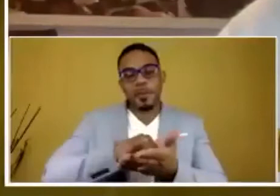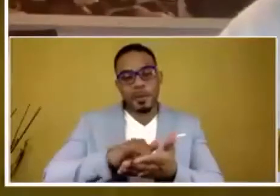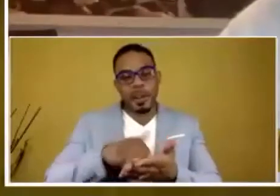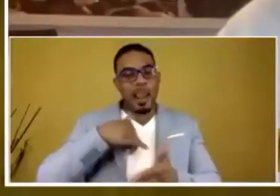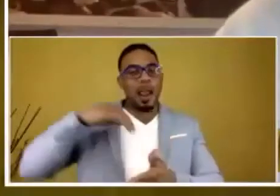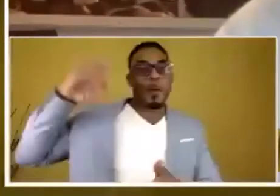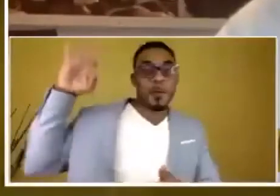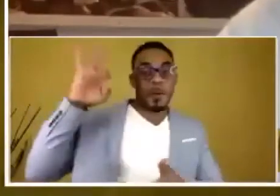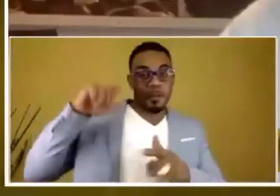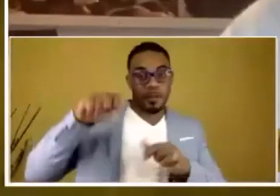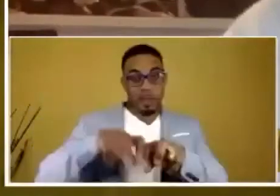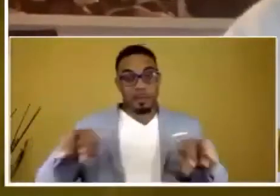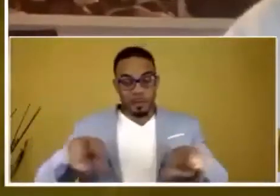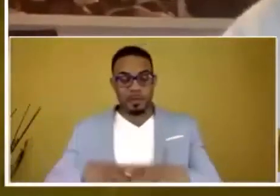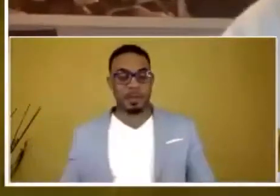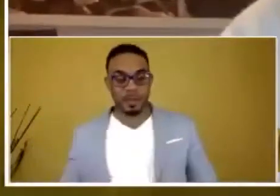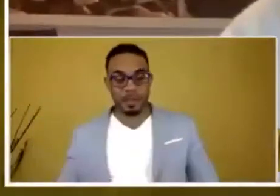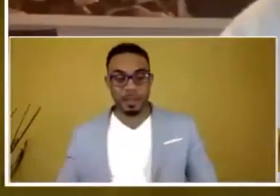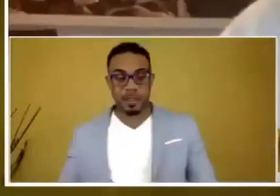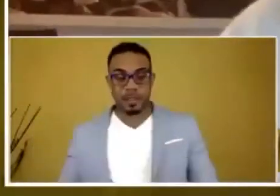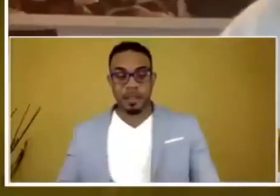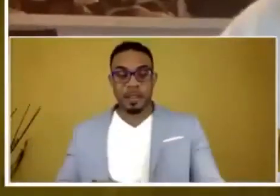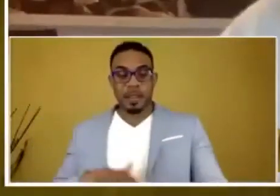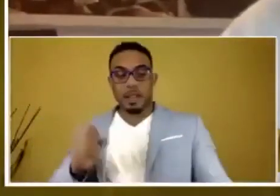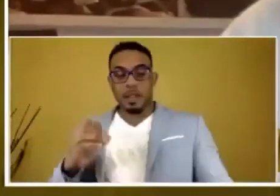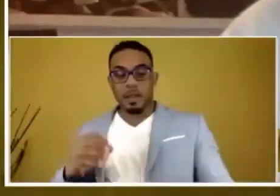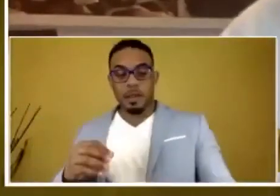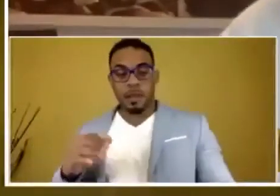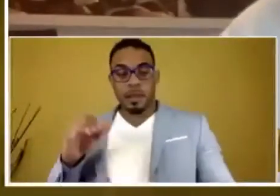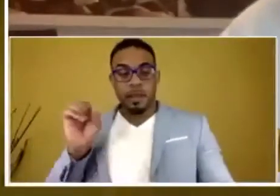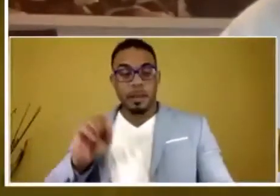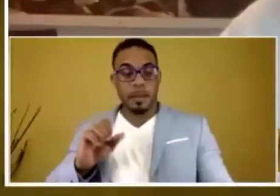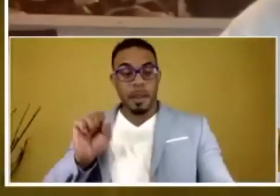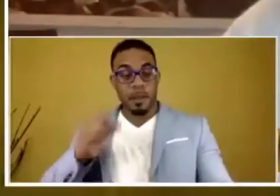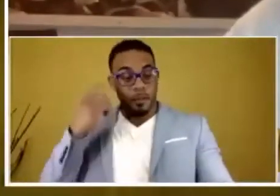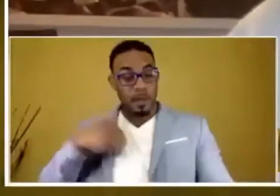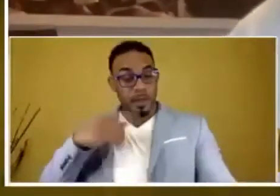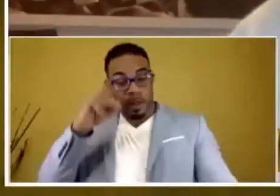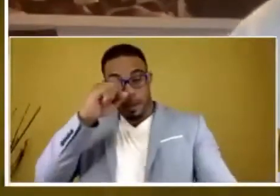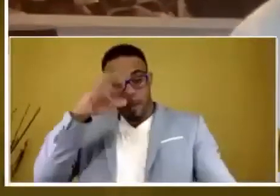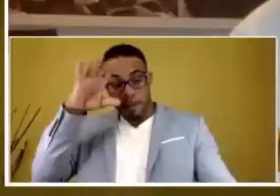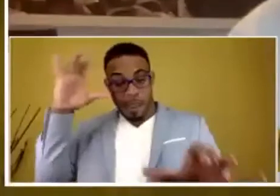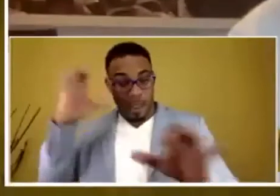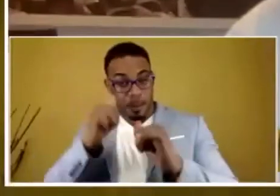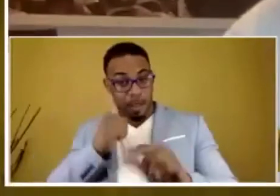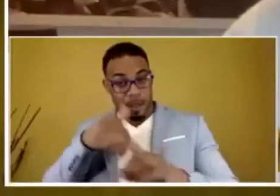that pulpit. And so it's possible for me to kind of imagine myself into the